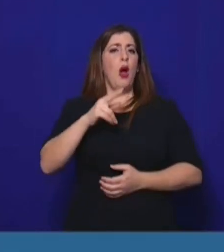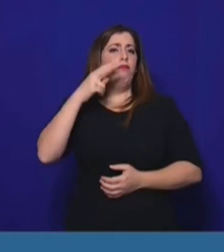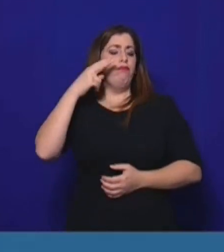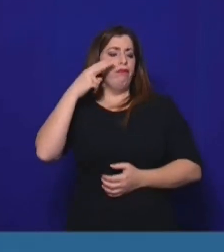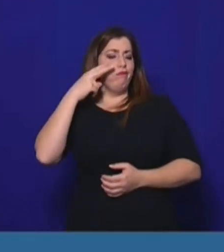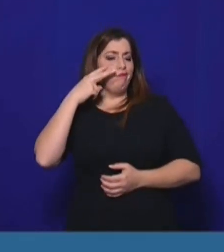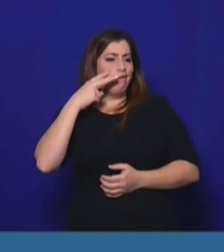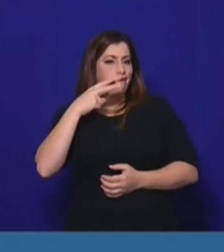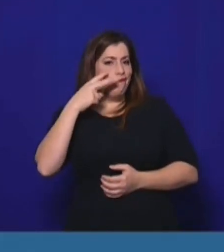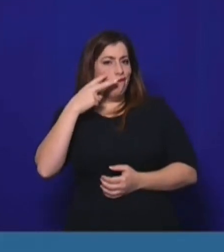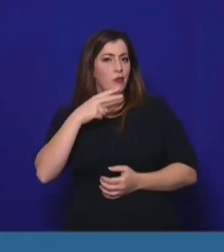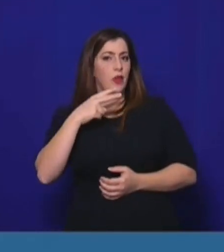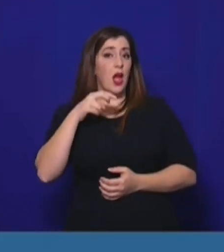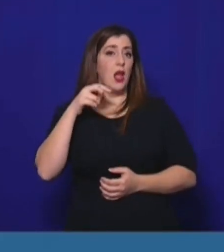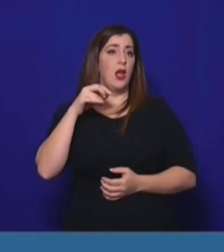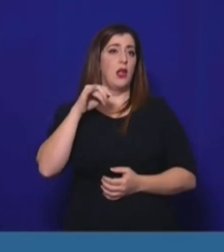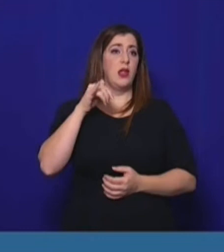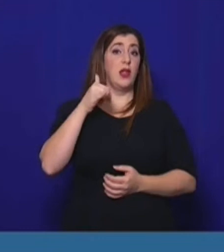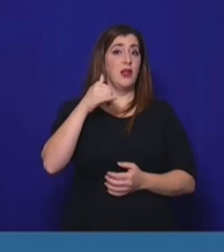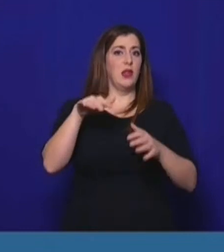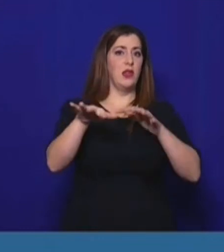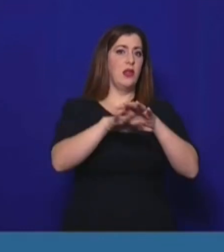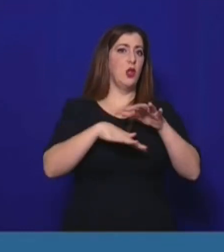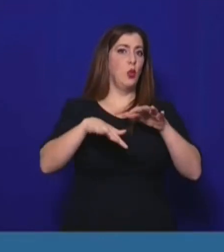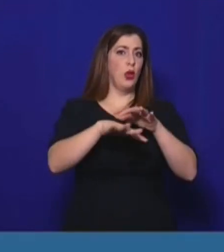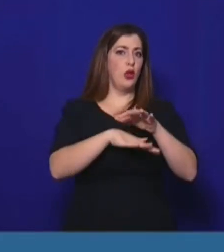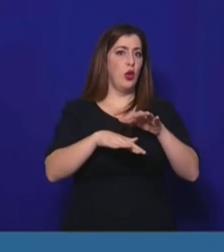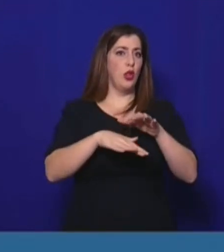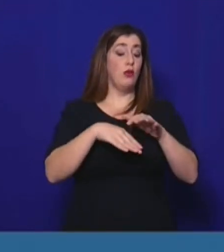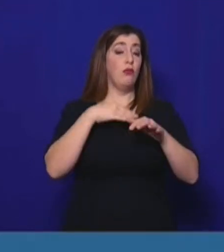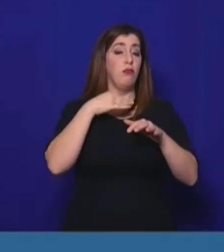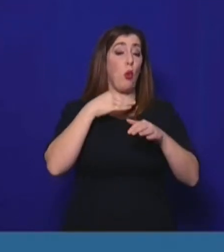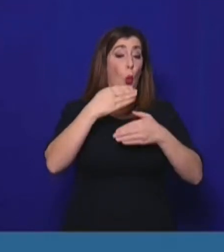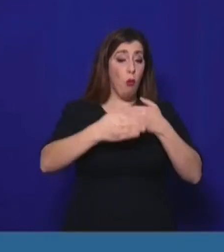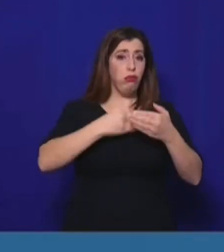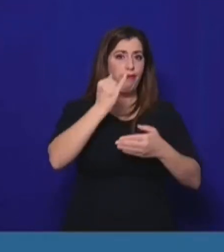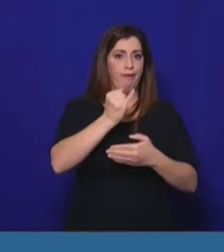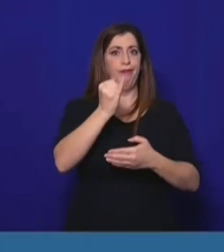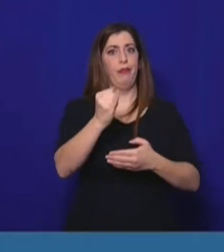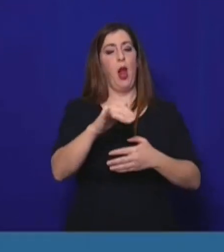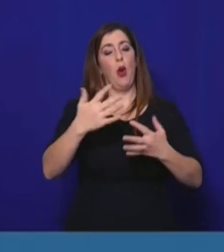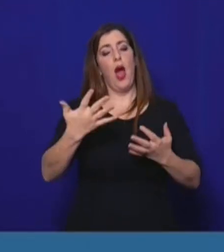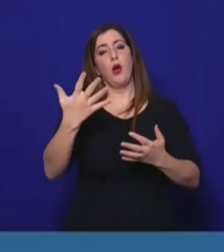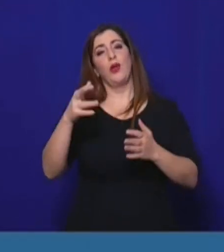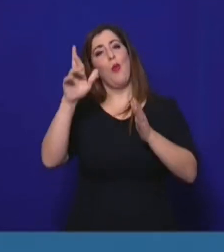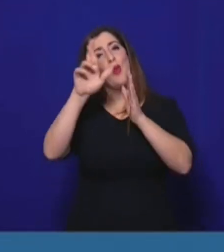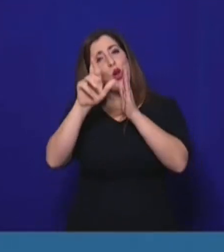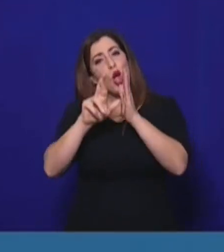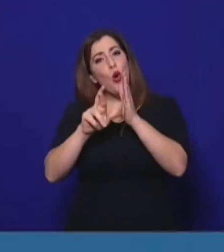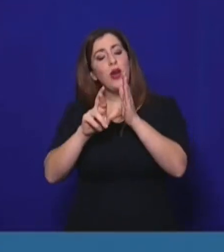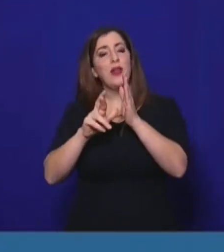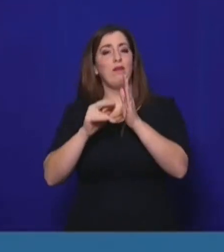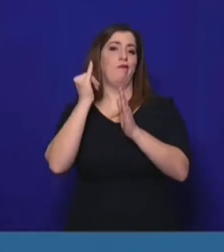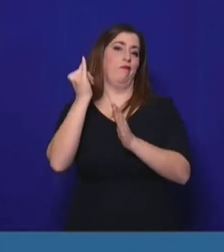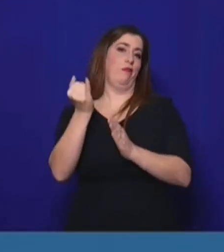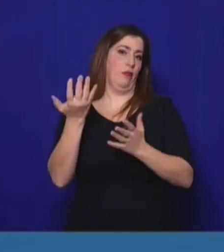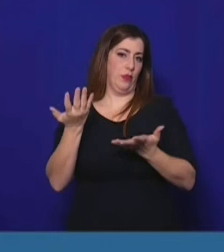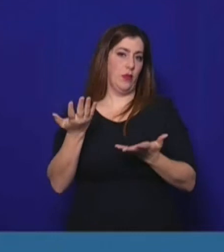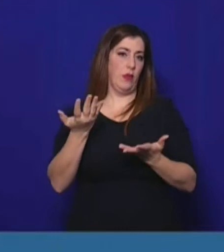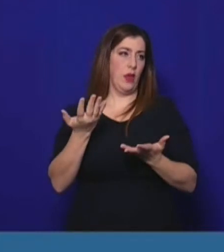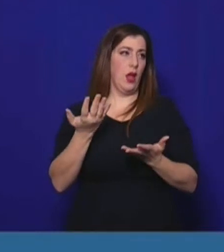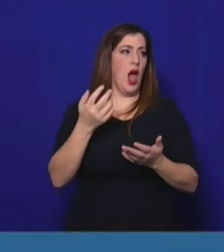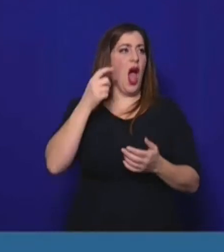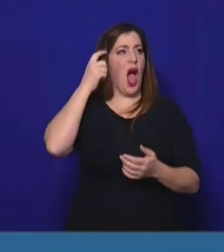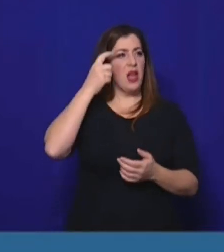jekk is-sitwazzjoni ma tmurx għall-aħjar kapaċi jiġu introdotti xi miżuri. Se jkunu qed jiġu introdotti xi miżuri fil-jiem